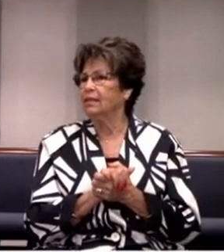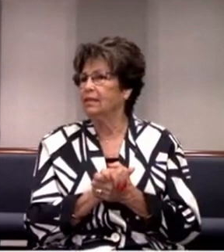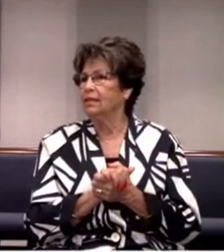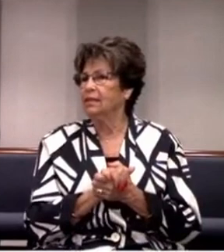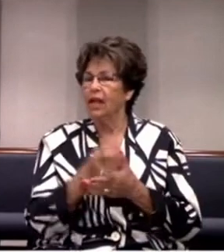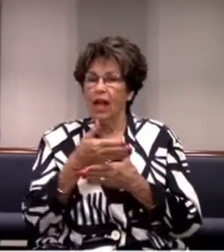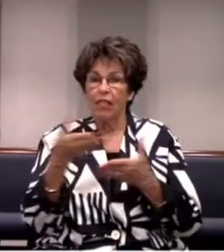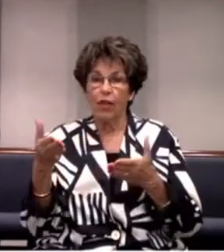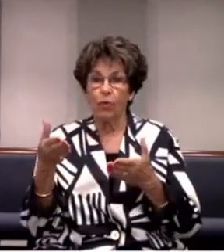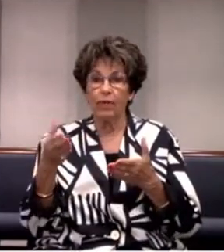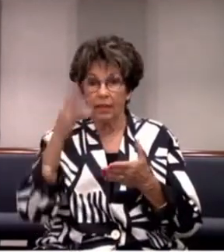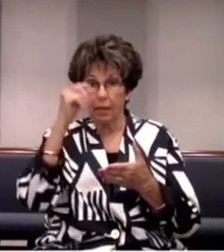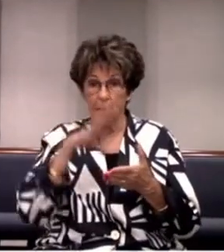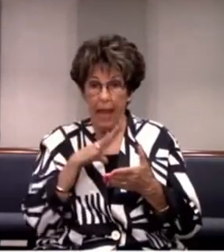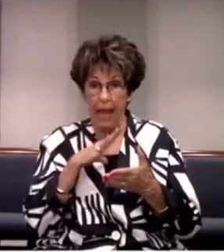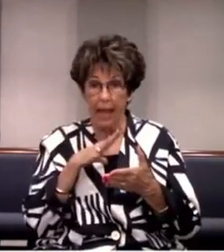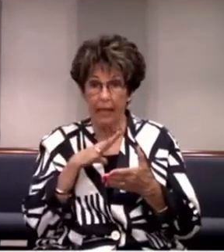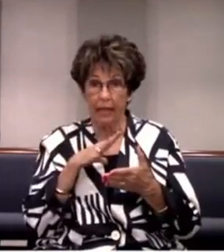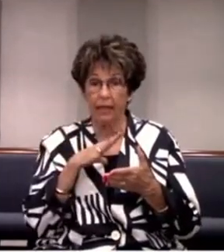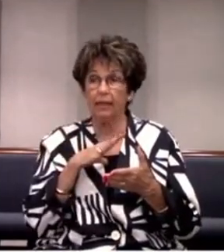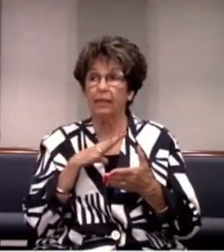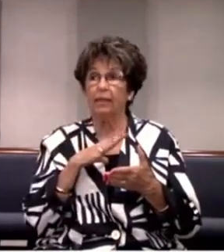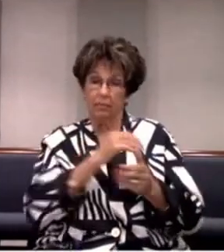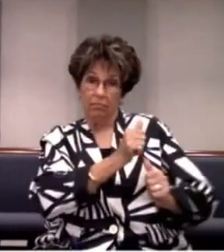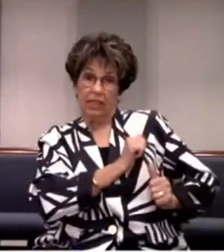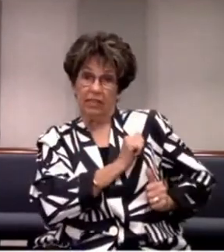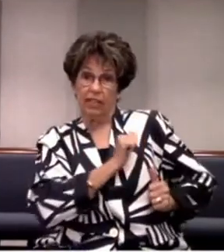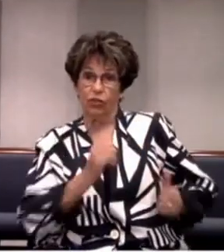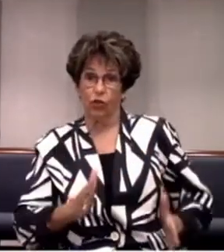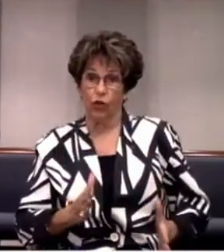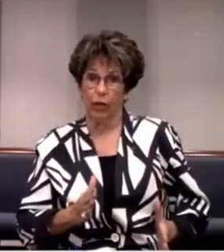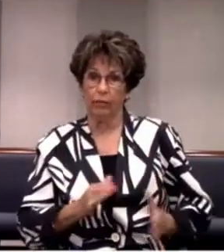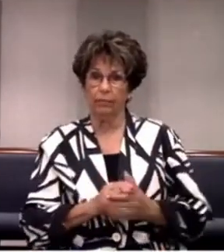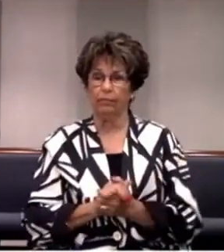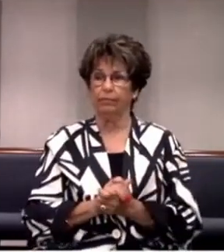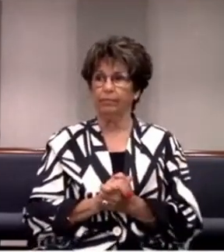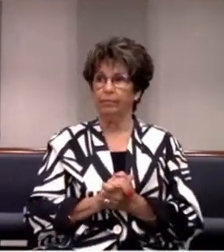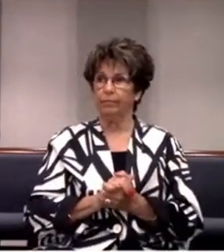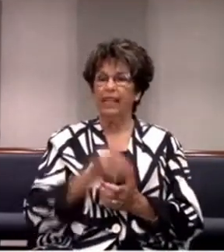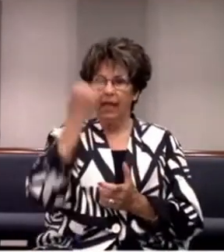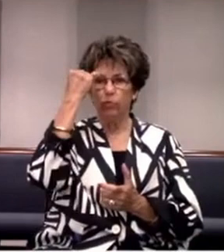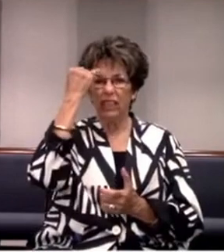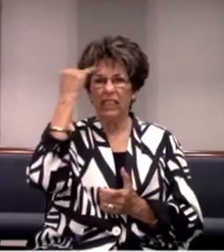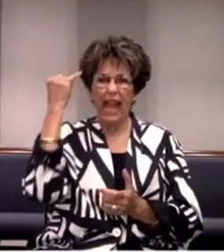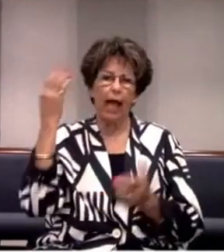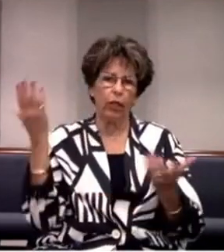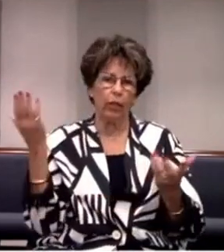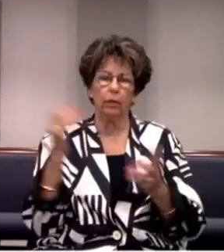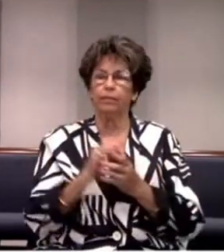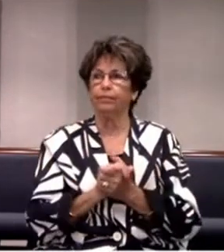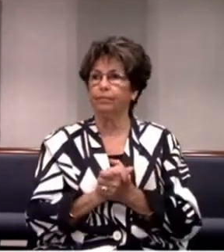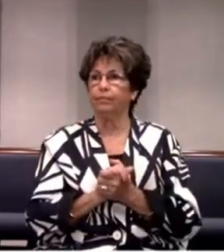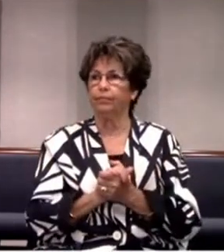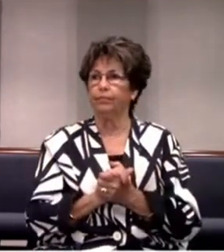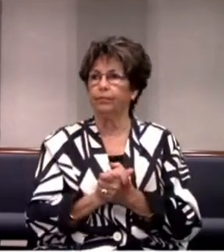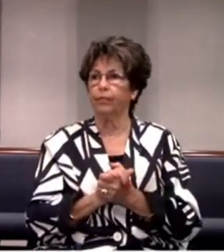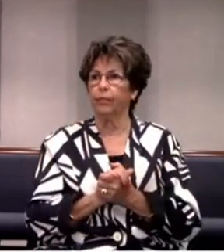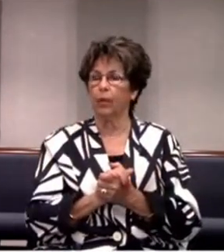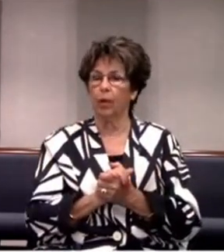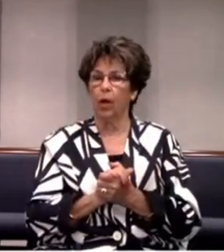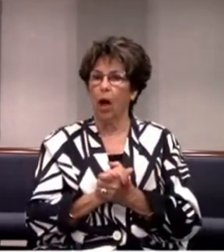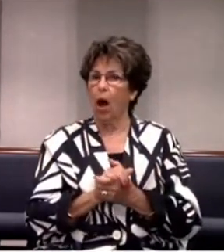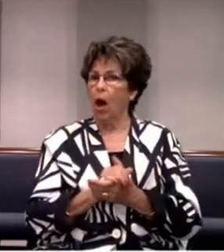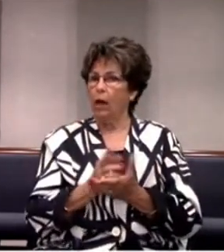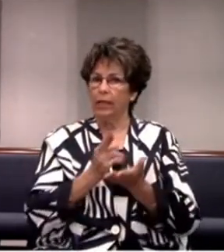There was a certain man in Caesarea called Cornelius, a centurion of the band called the Italian band. Now watch this. He's a